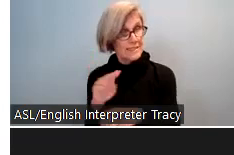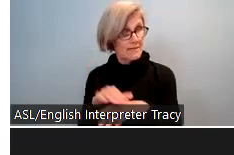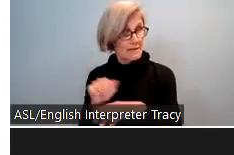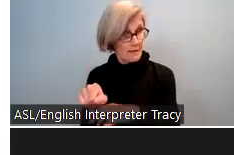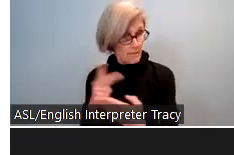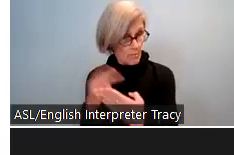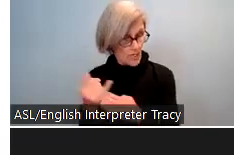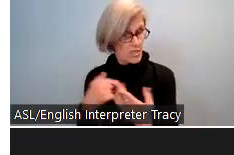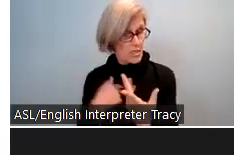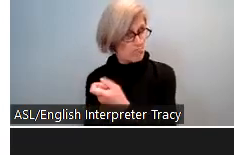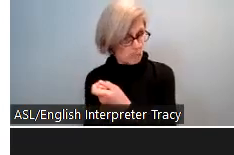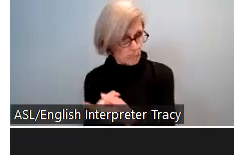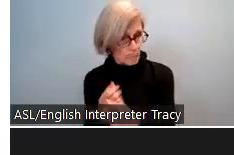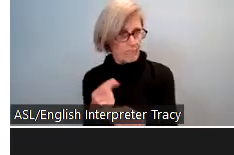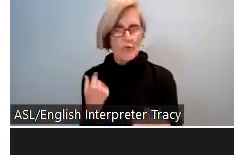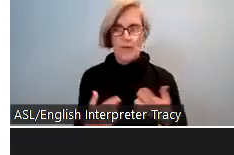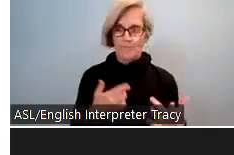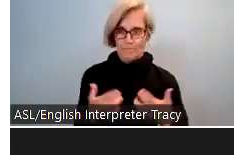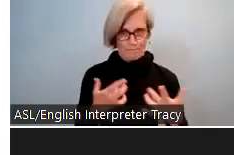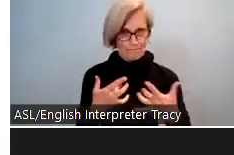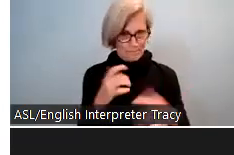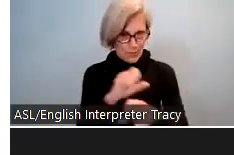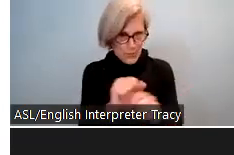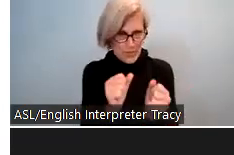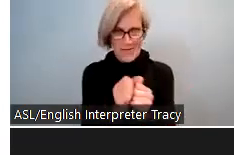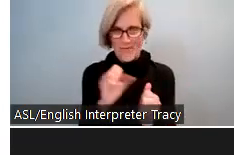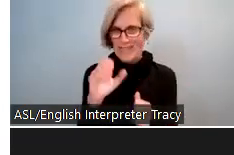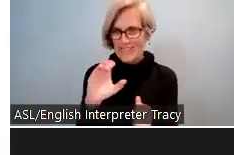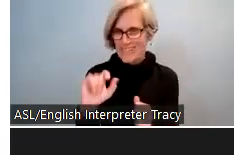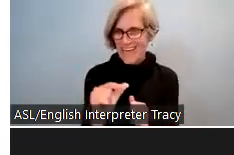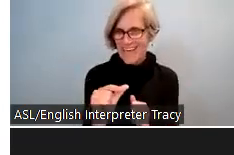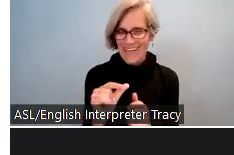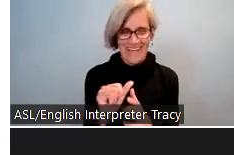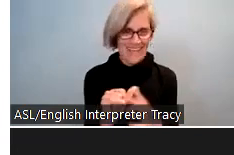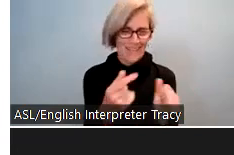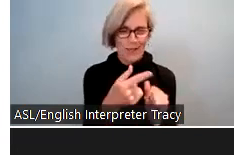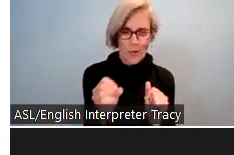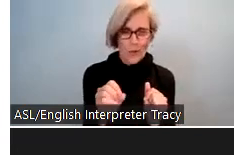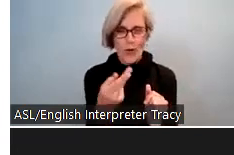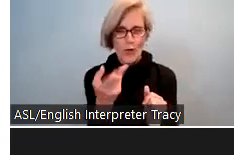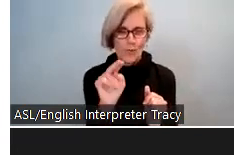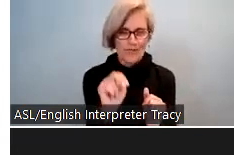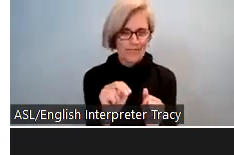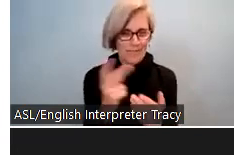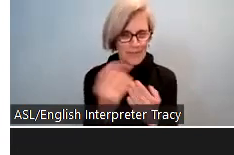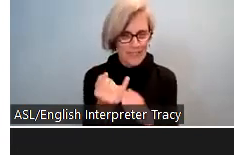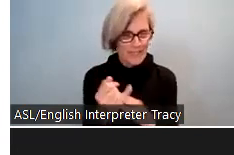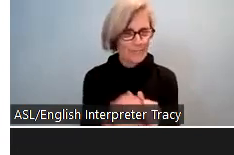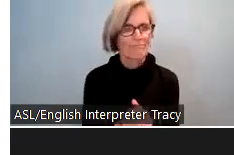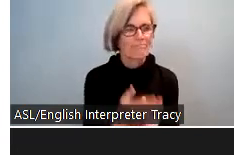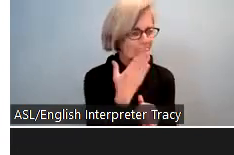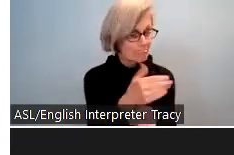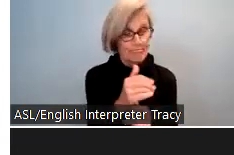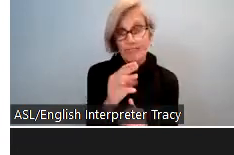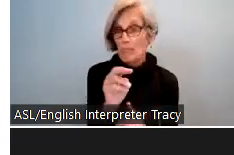very enthusiastic to be working with SCAG on this Go Human project. Thanks, Jay. And Marina?